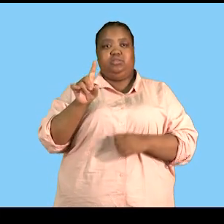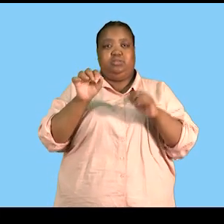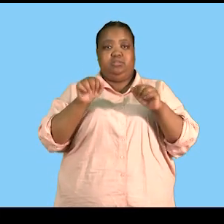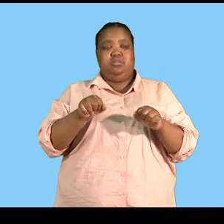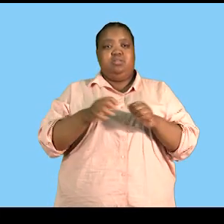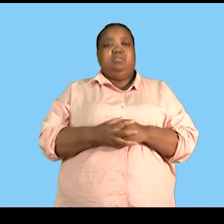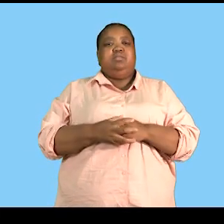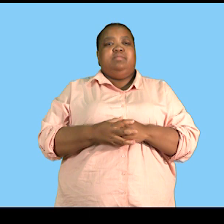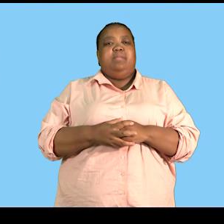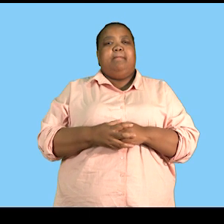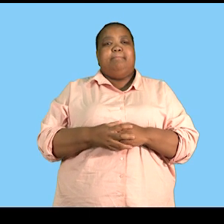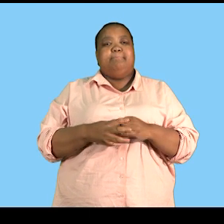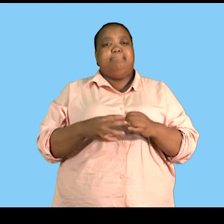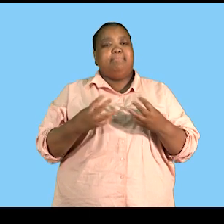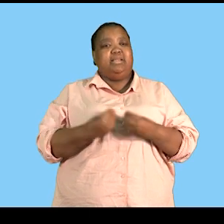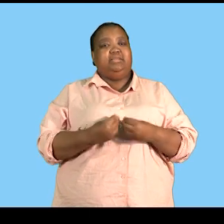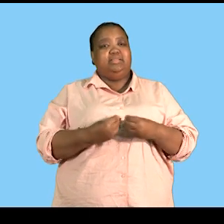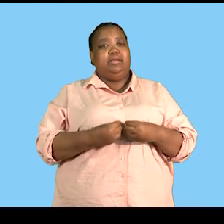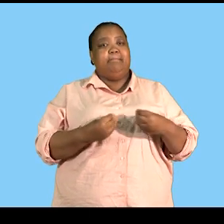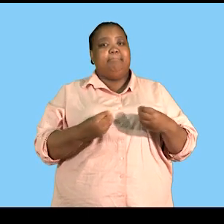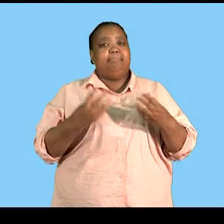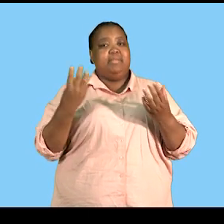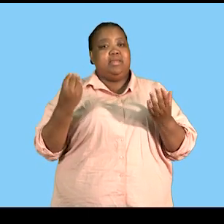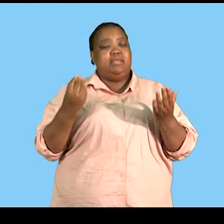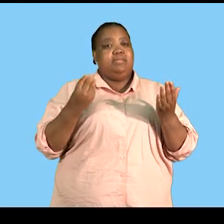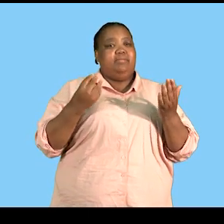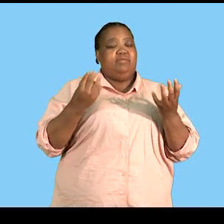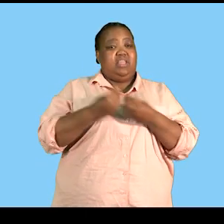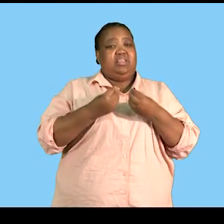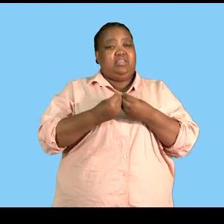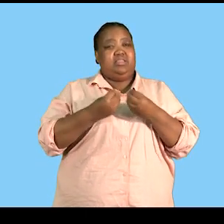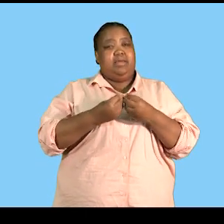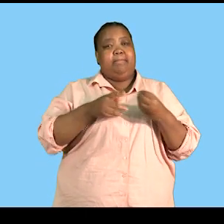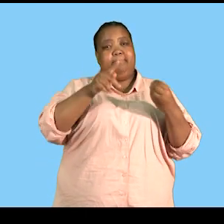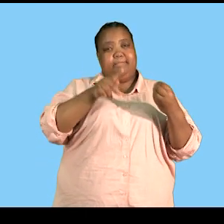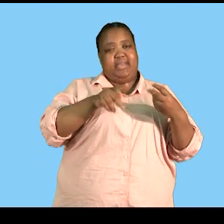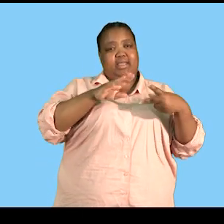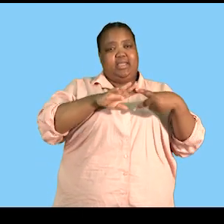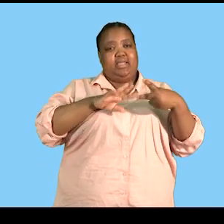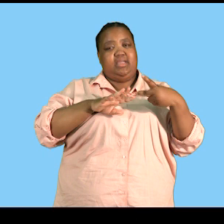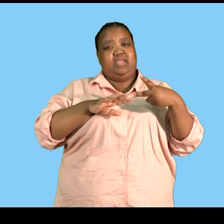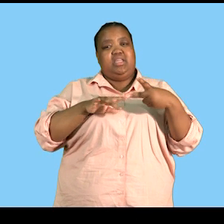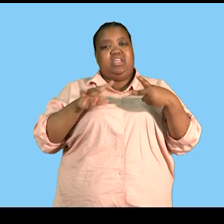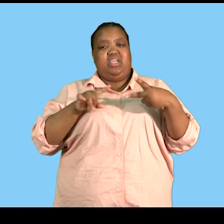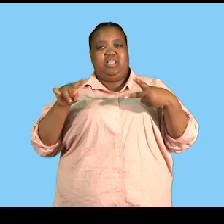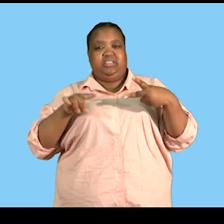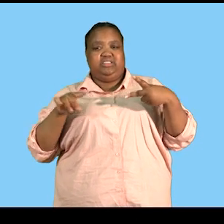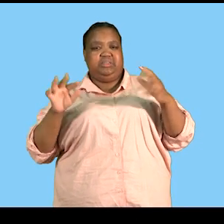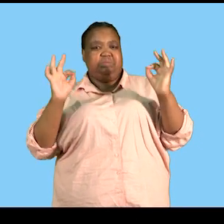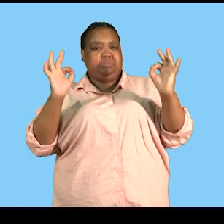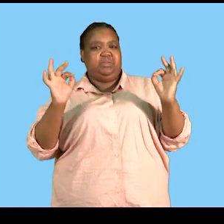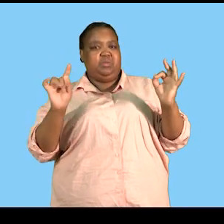question. Write down the appropriate items for P and Z. Now there's